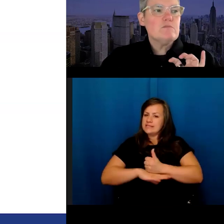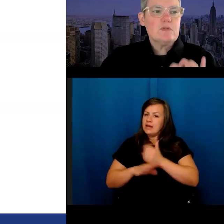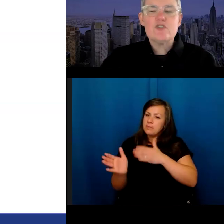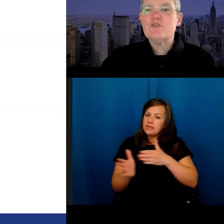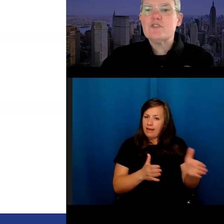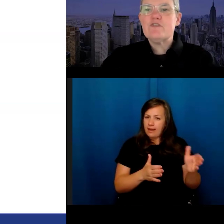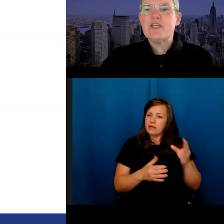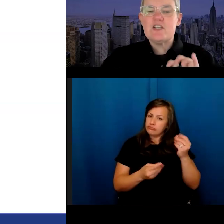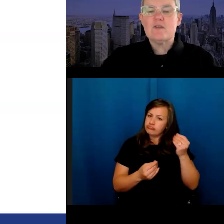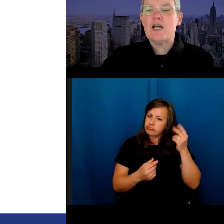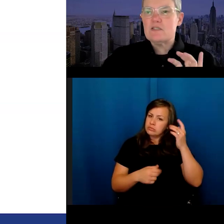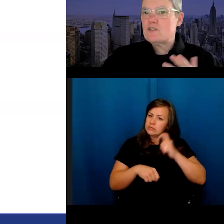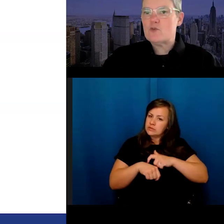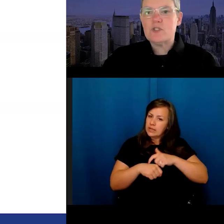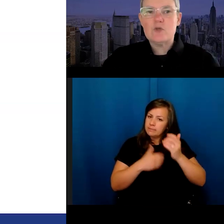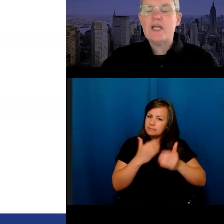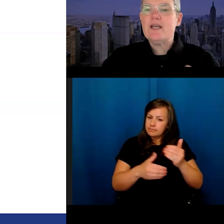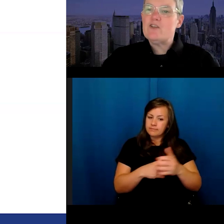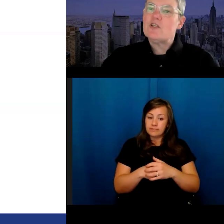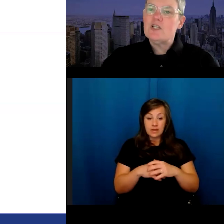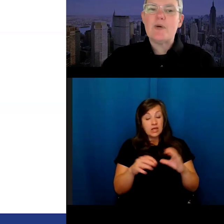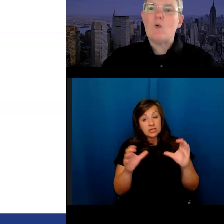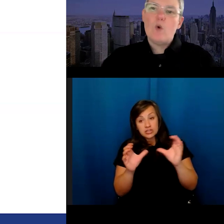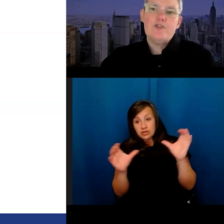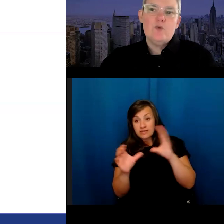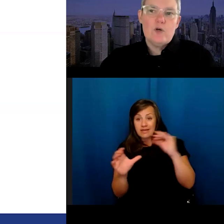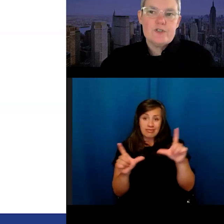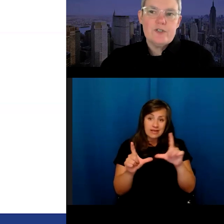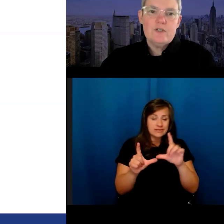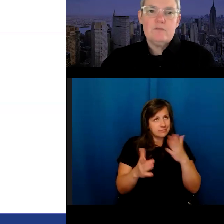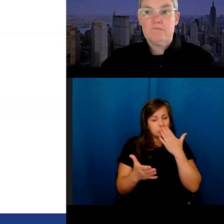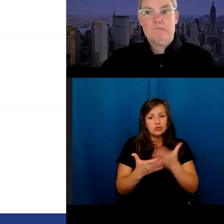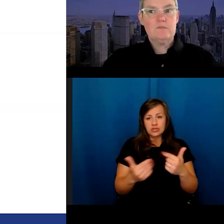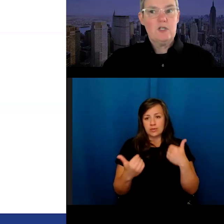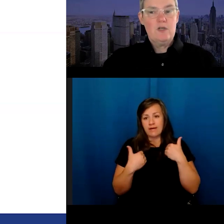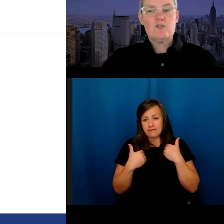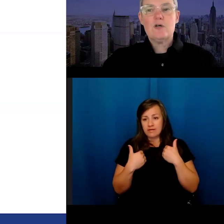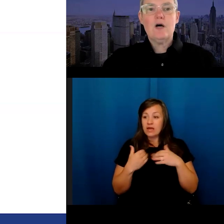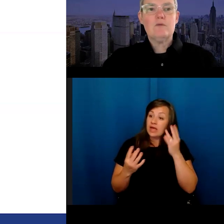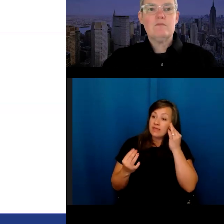So certifications and licenses are really great, and you can think about what do you want to earn.